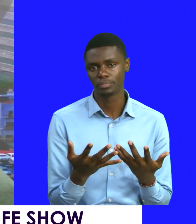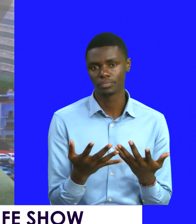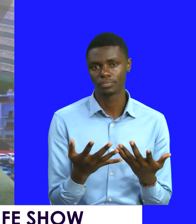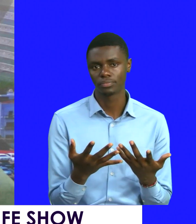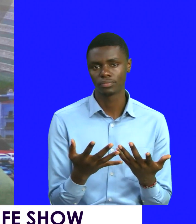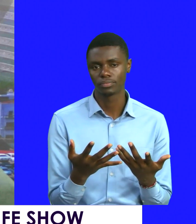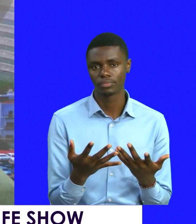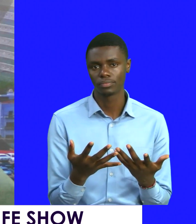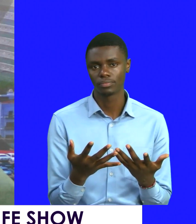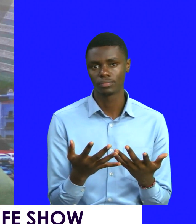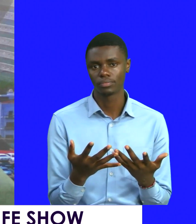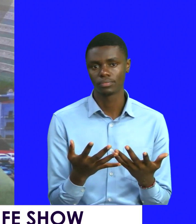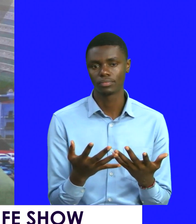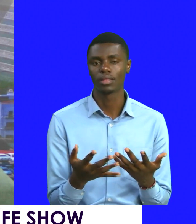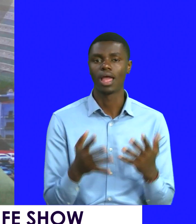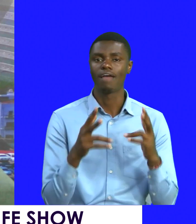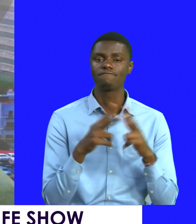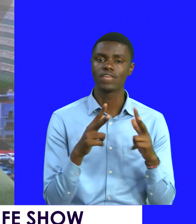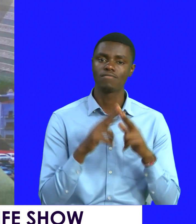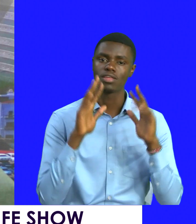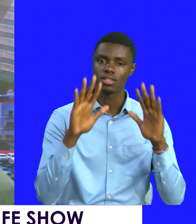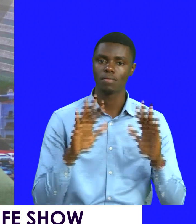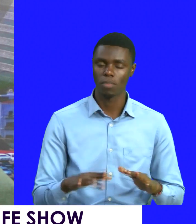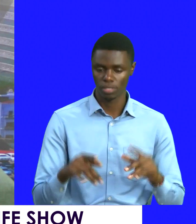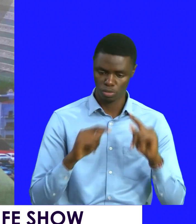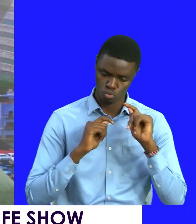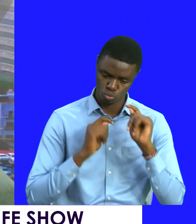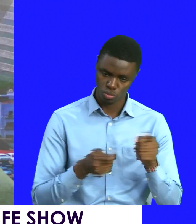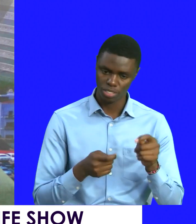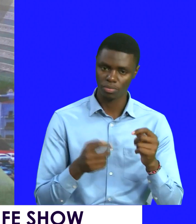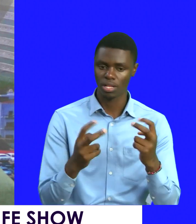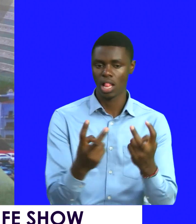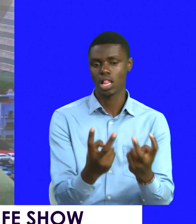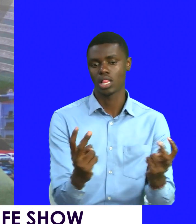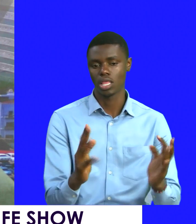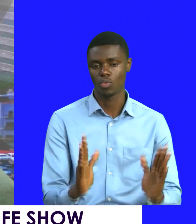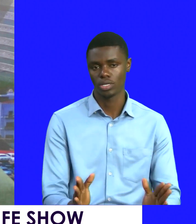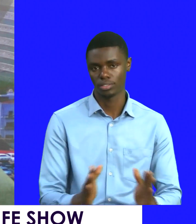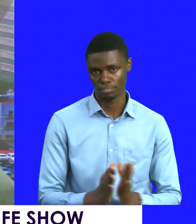It is important for you to respect the audience.